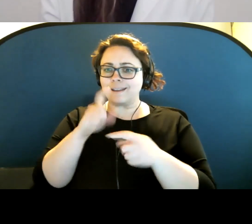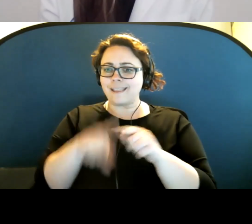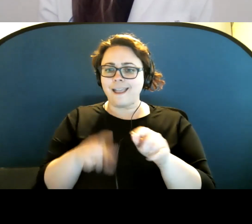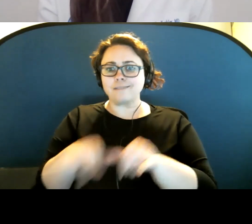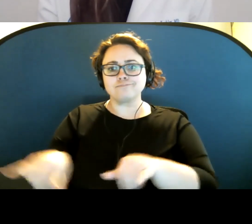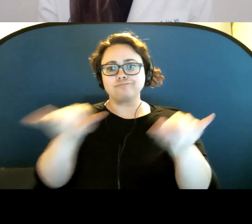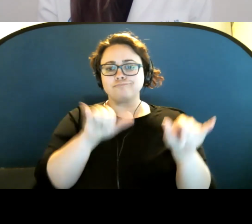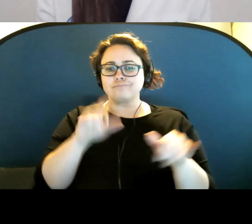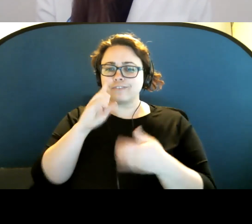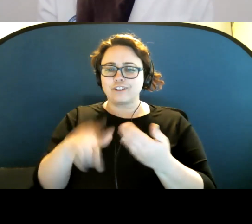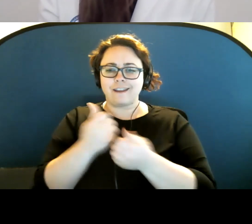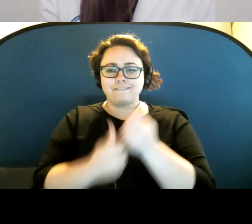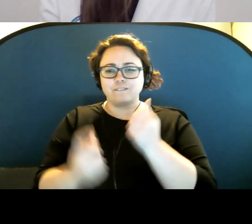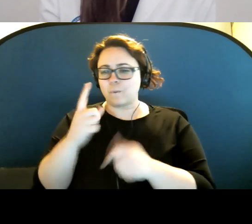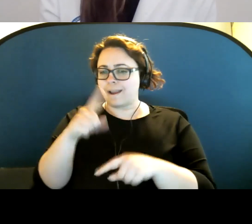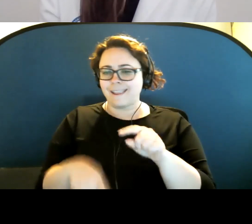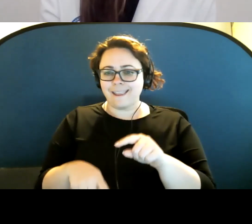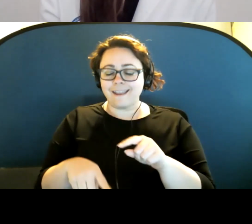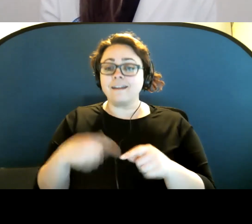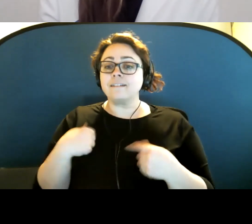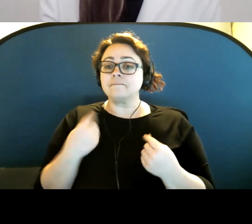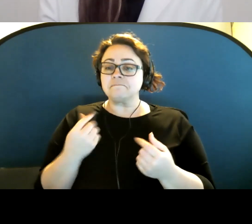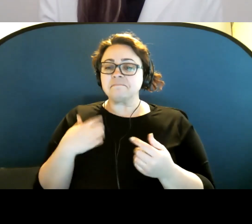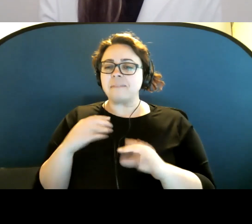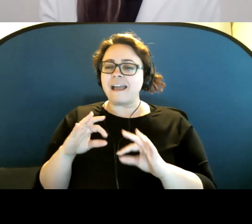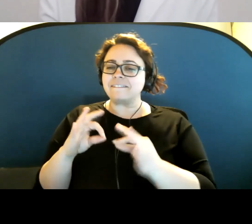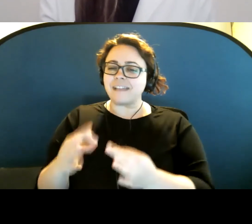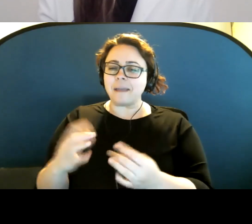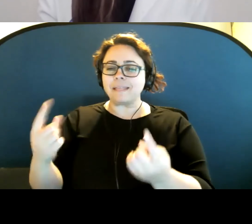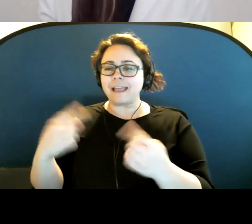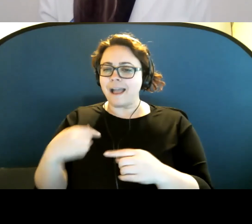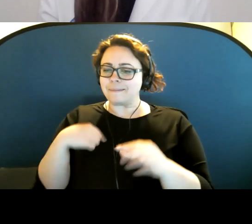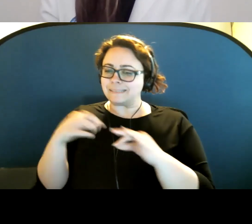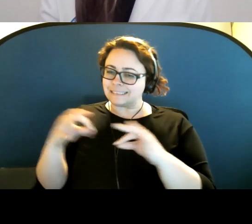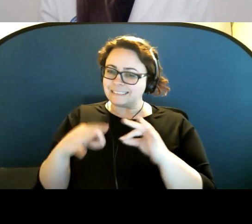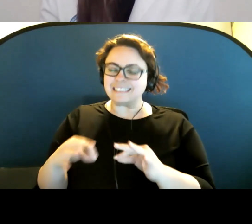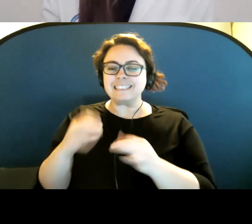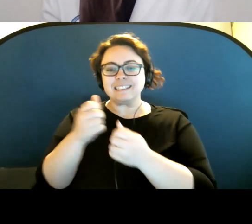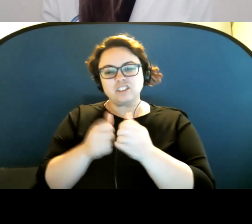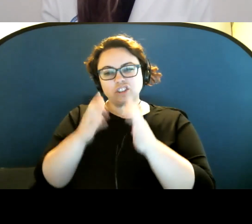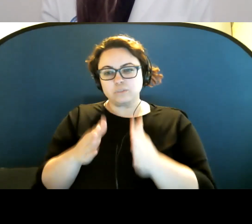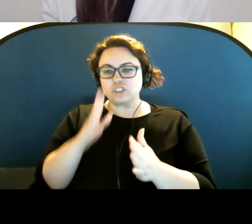right? So I tell my families that everybody's solution is going to be very individual